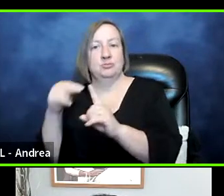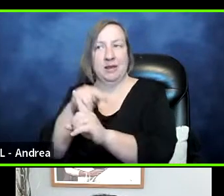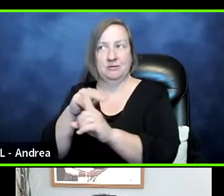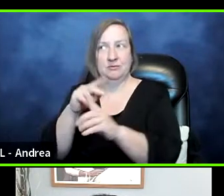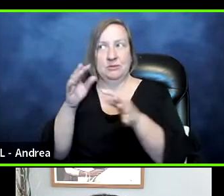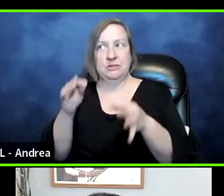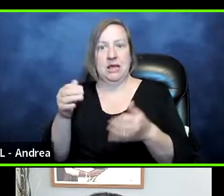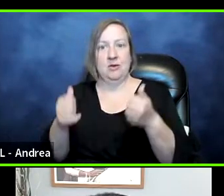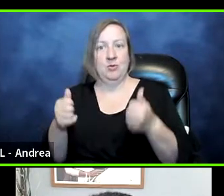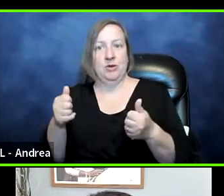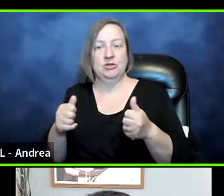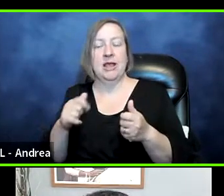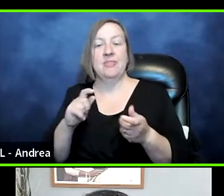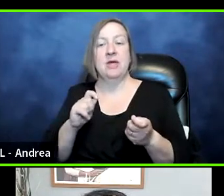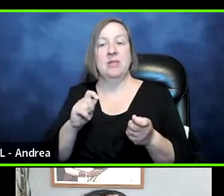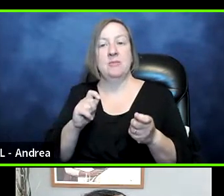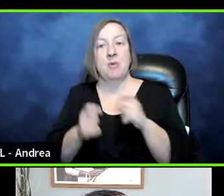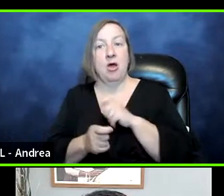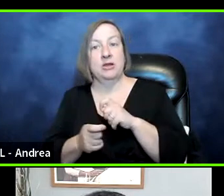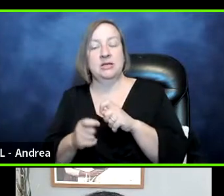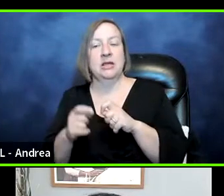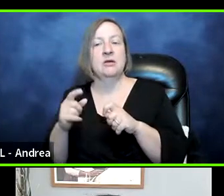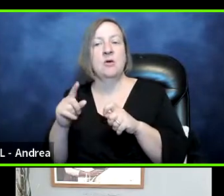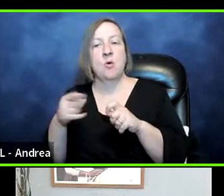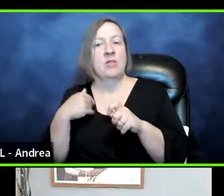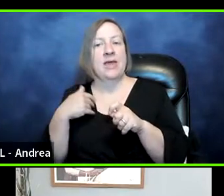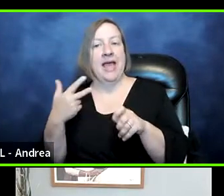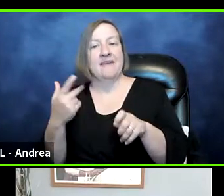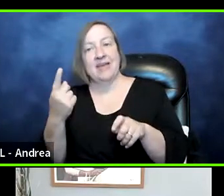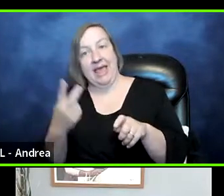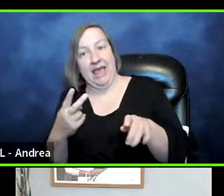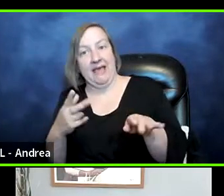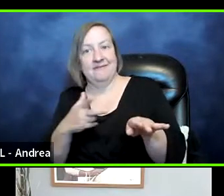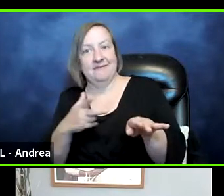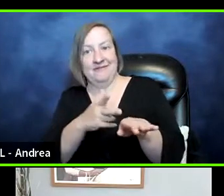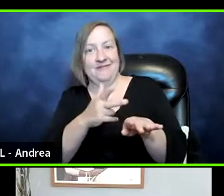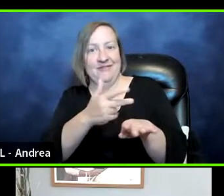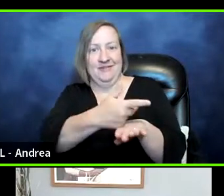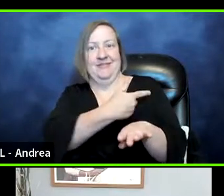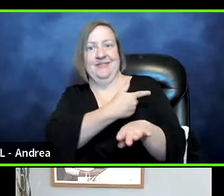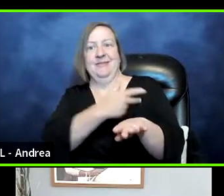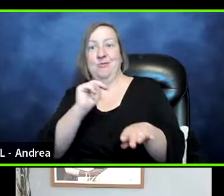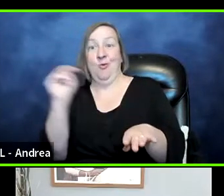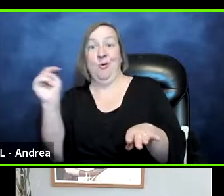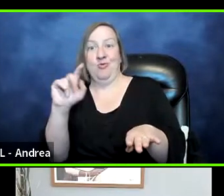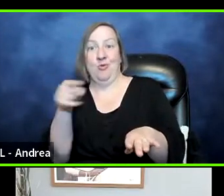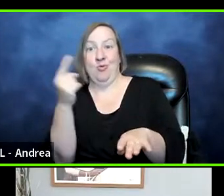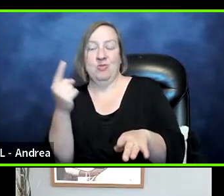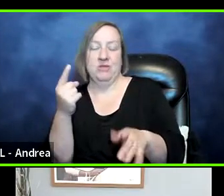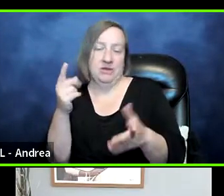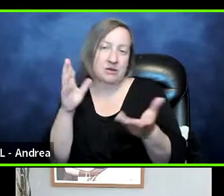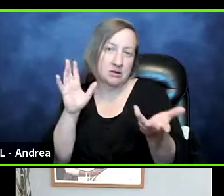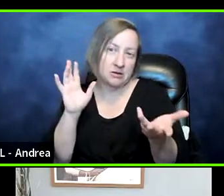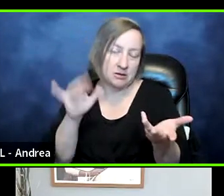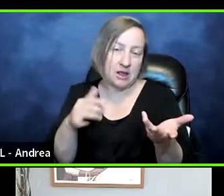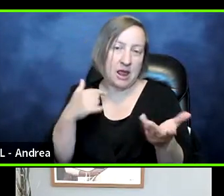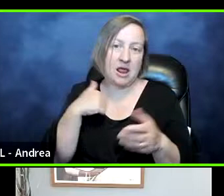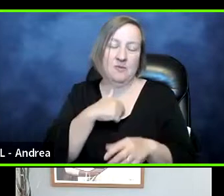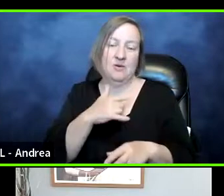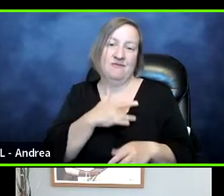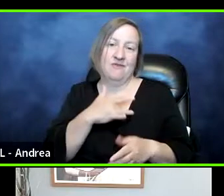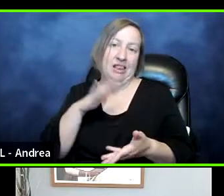modified LPA with the half instead of full interchange, as something that we felt was